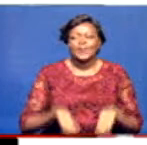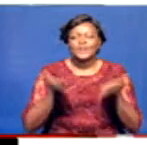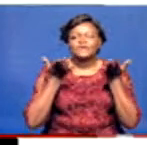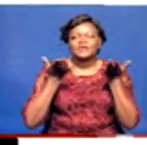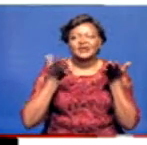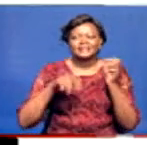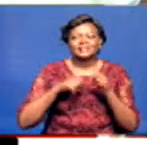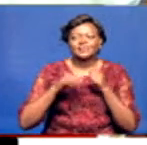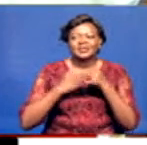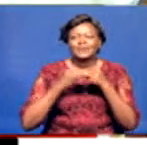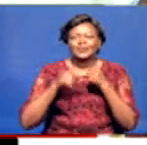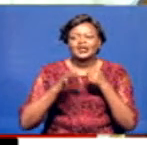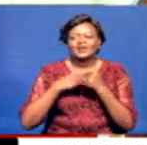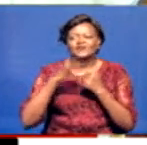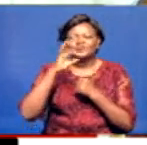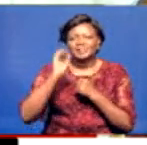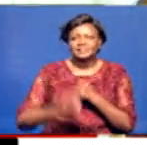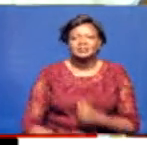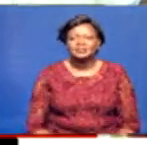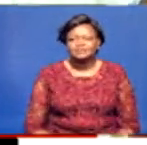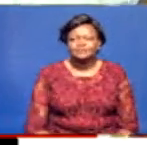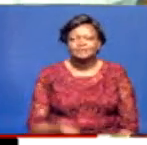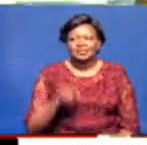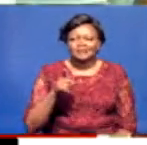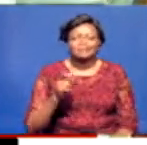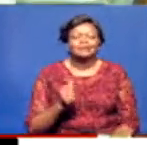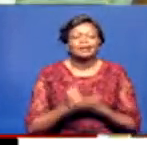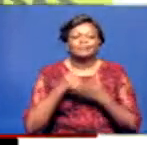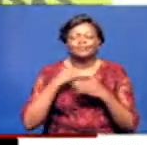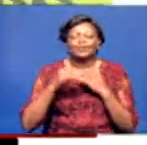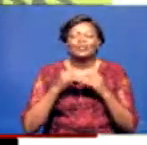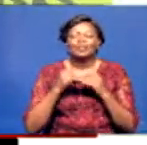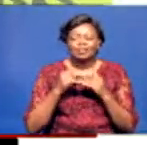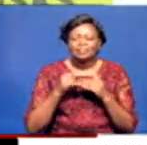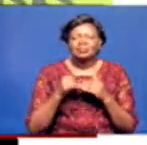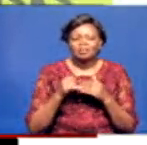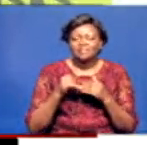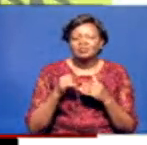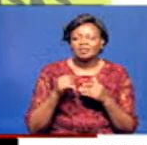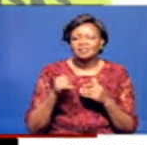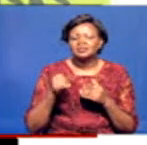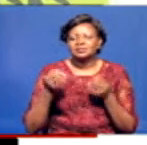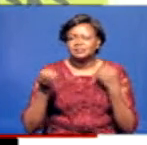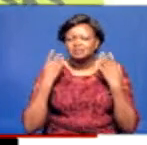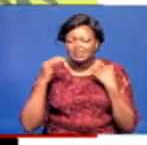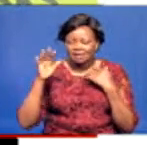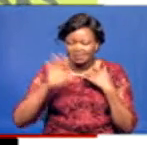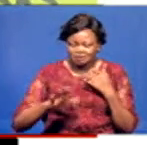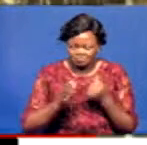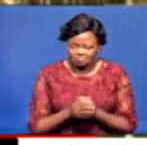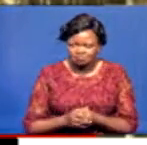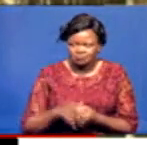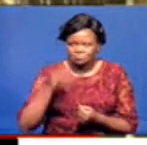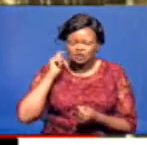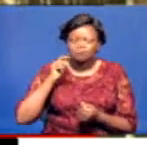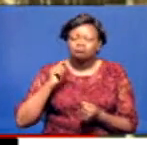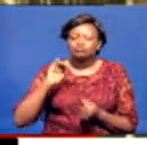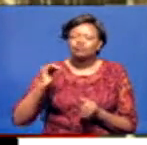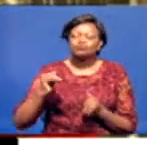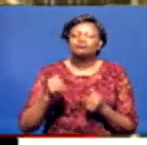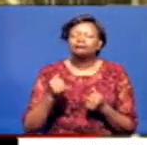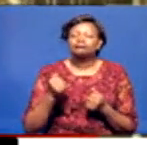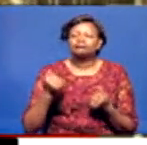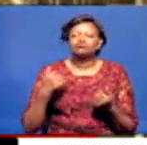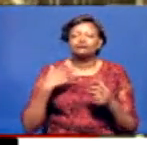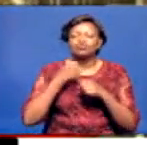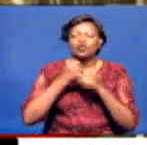about 8.8%. This event brings together all the tea estates in Nandi County for a stakeholders' engagement, and the tree planting exercise